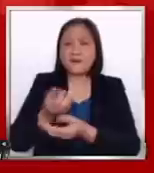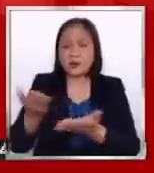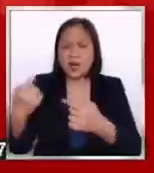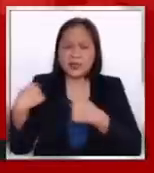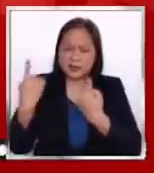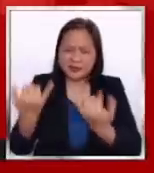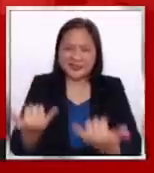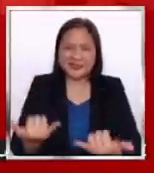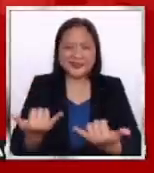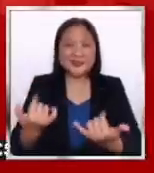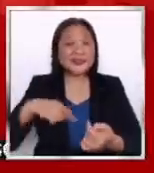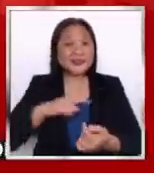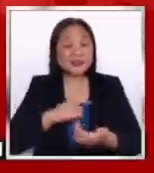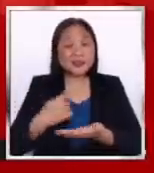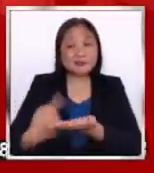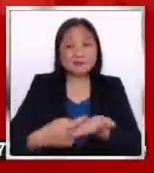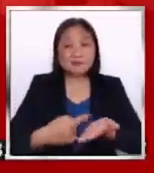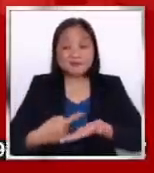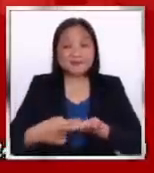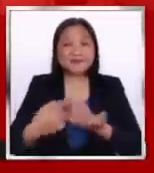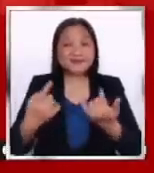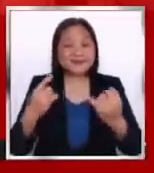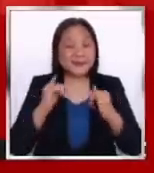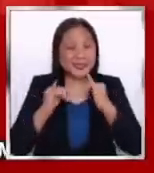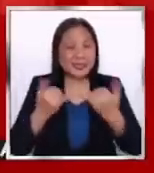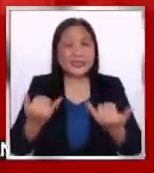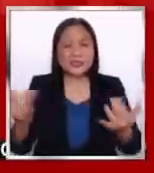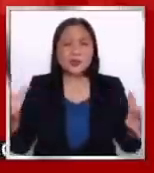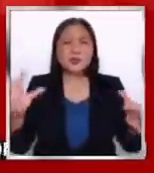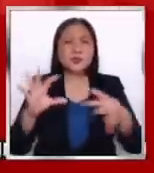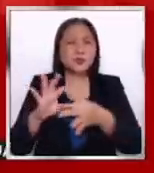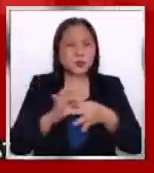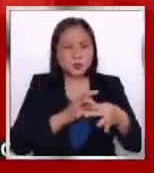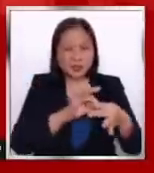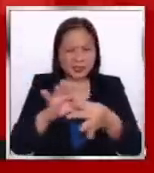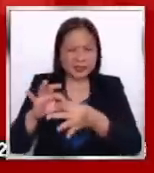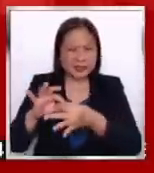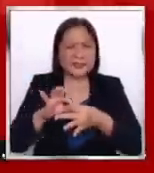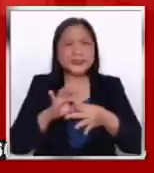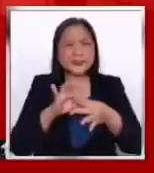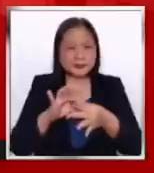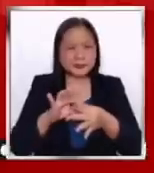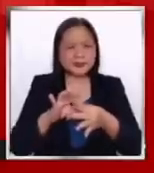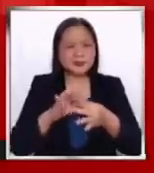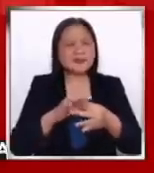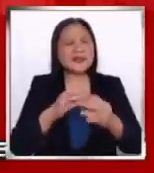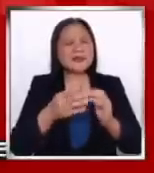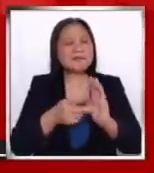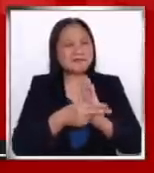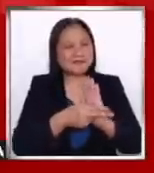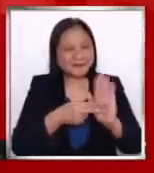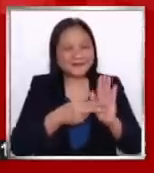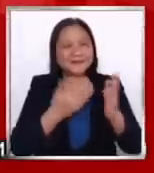ay nag-uusap, his unifying brand of leadership. Mm-hmm.